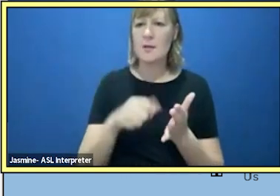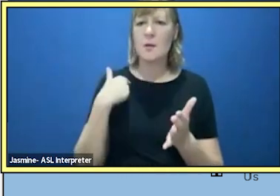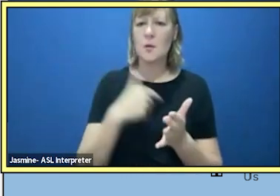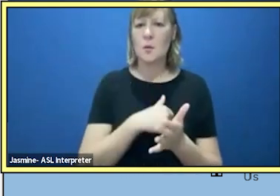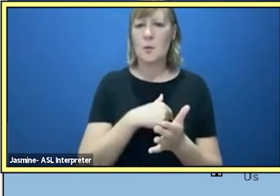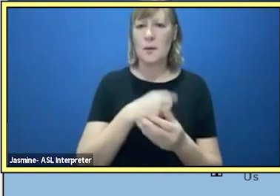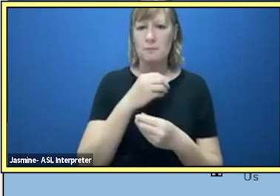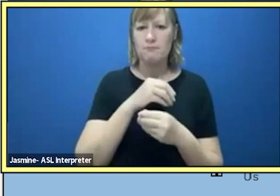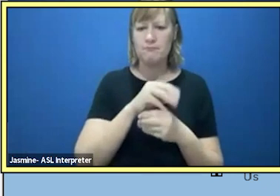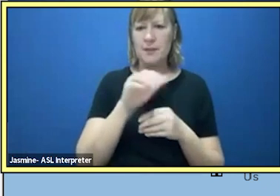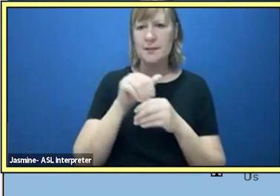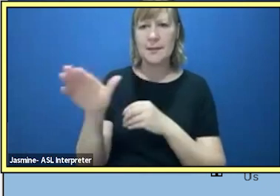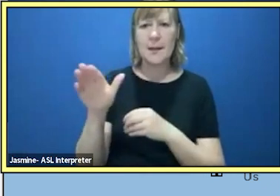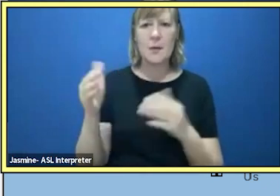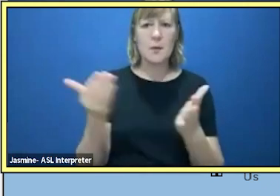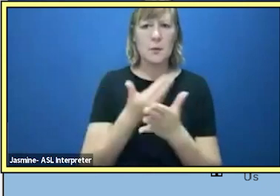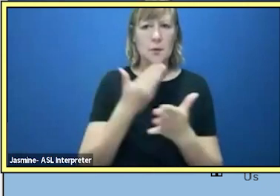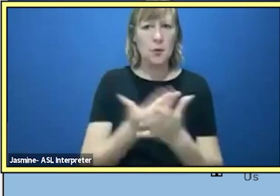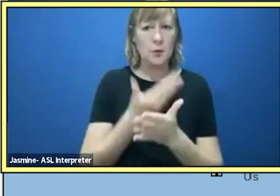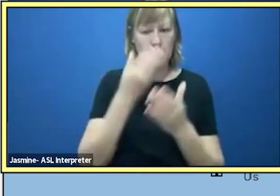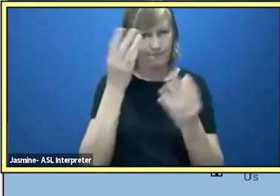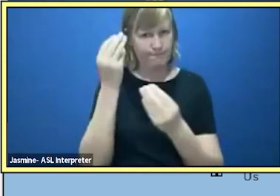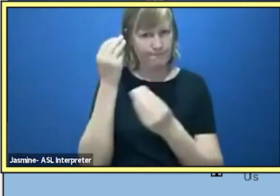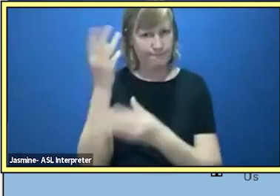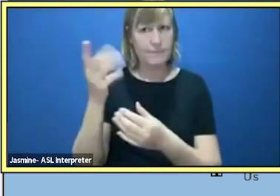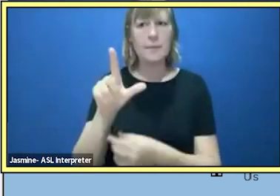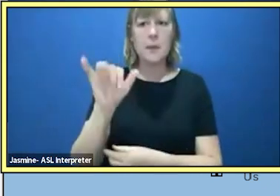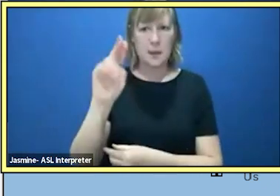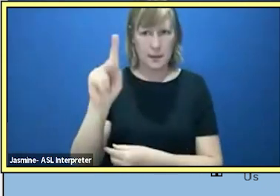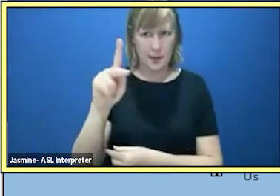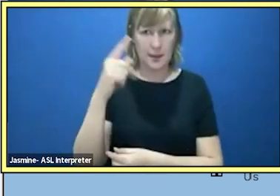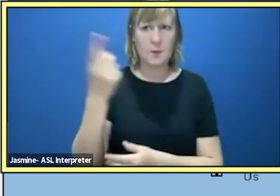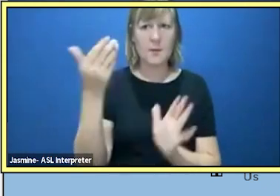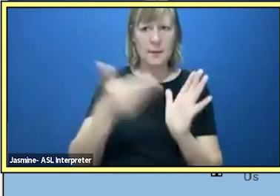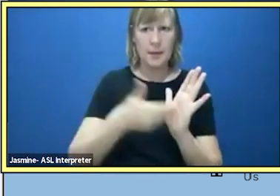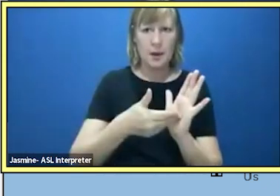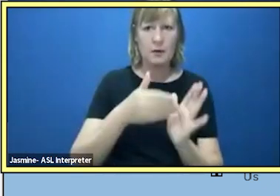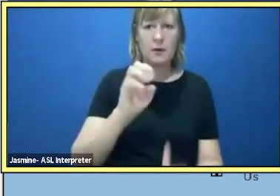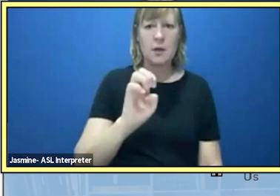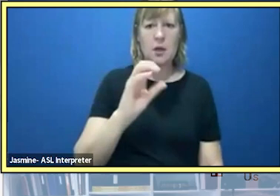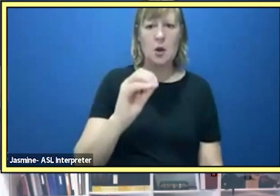folks. And the link is typically there for that EOHS website as well.